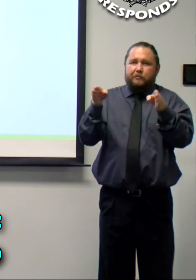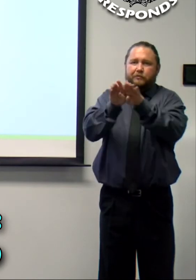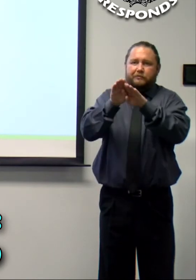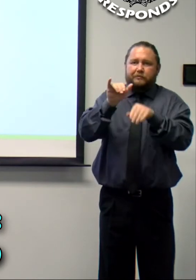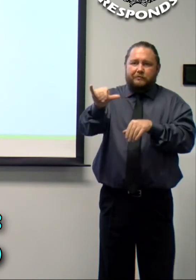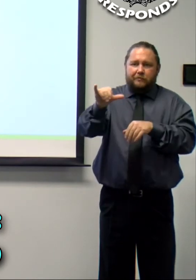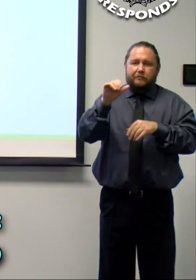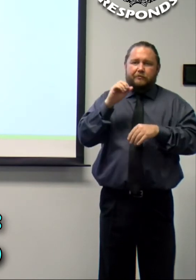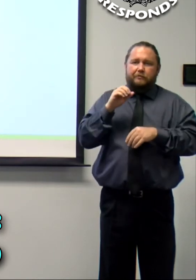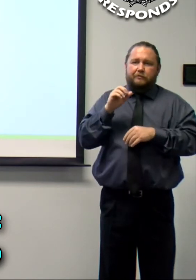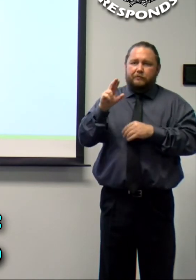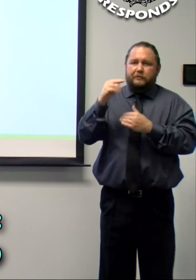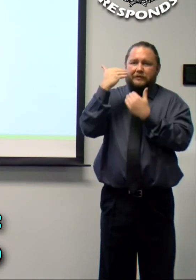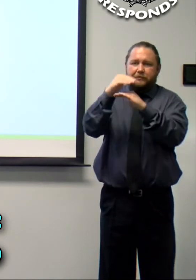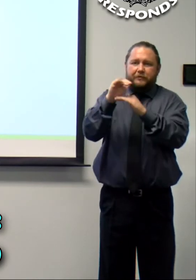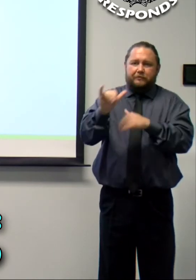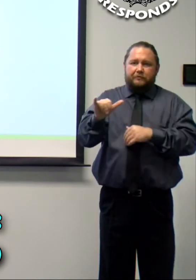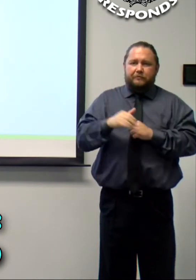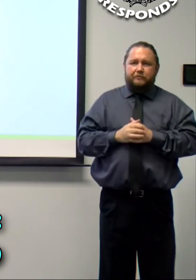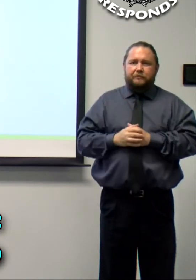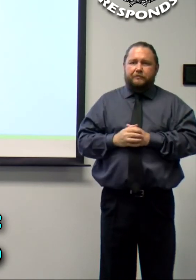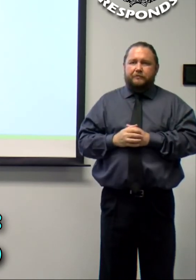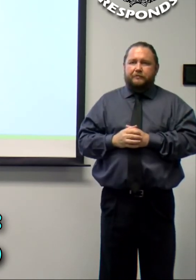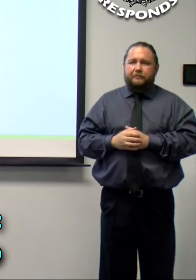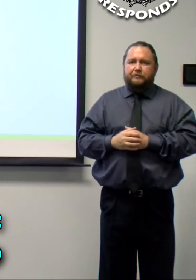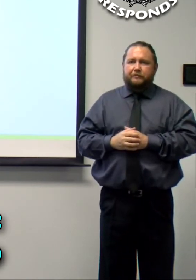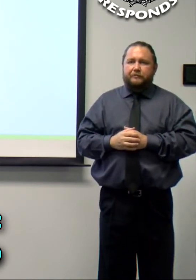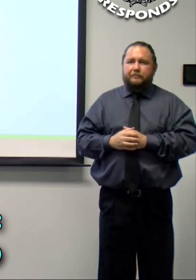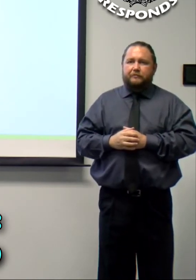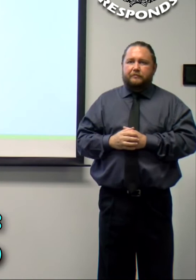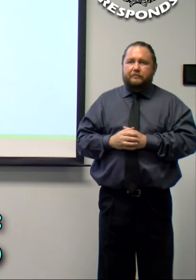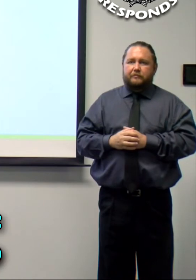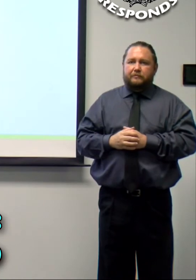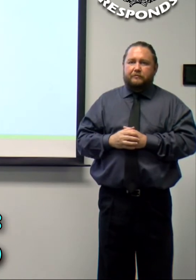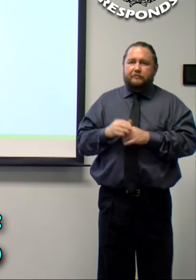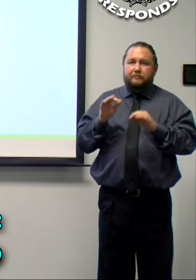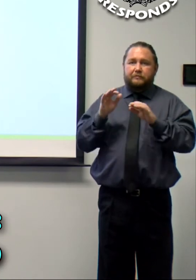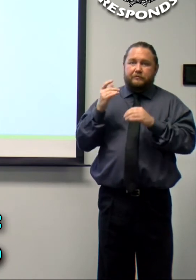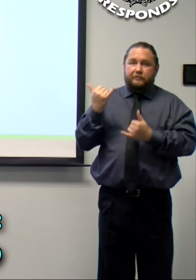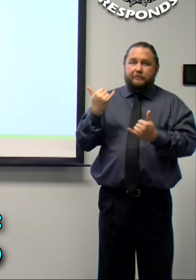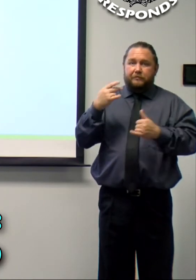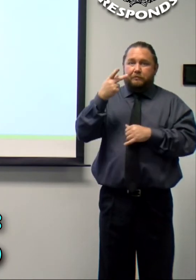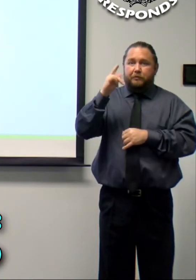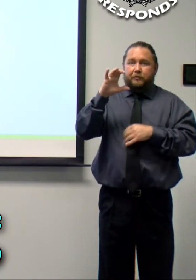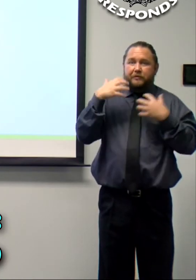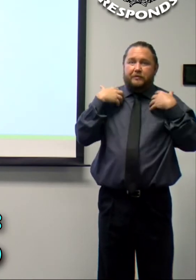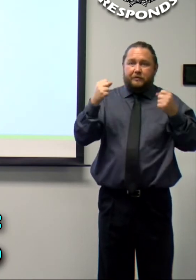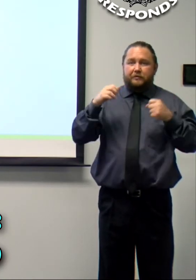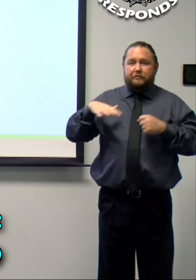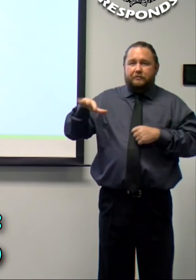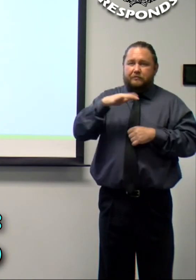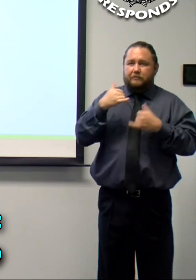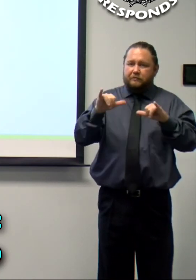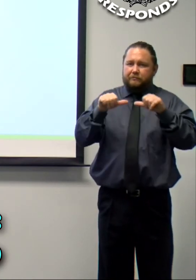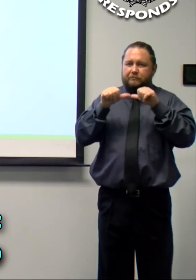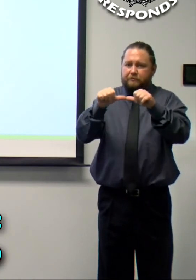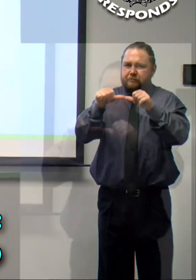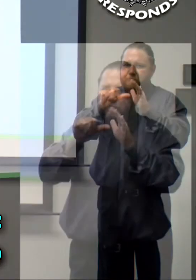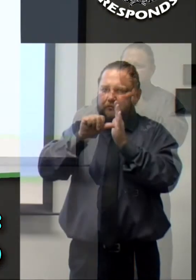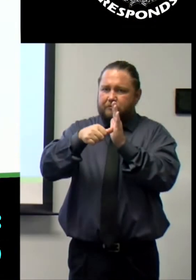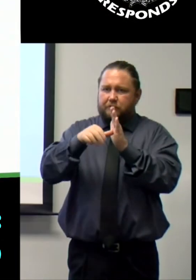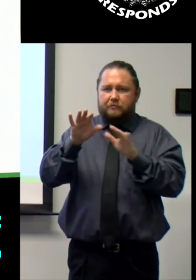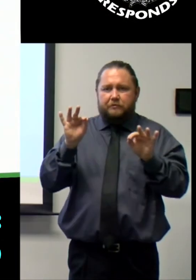we know that this is the tool, or this is the vehicle that the virus likes to jump on and go from person to person. We are